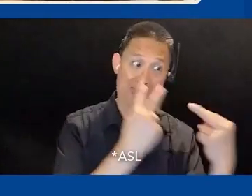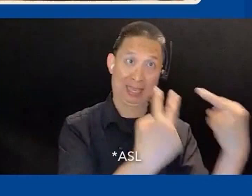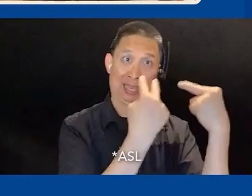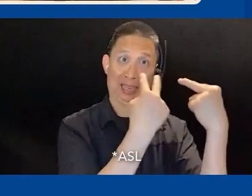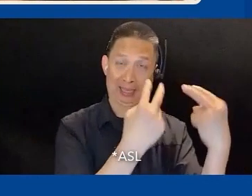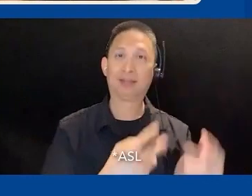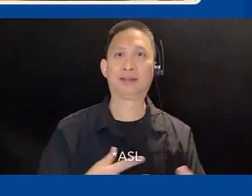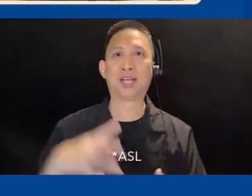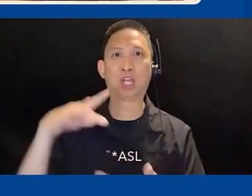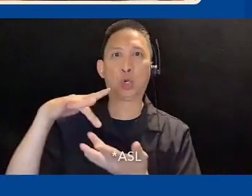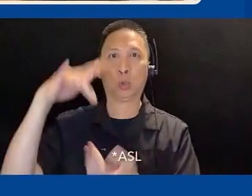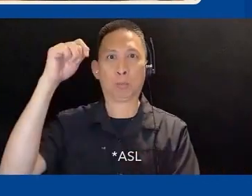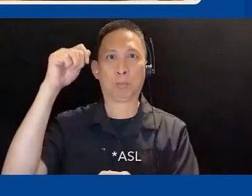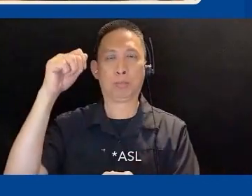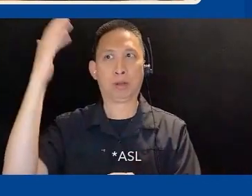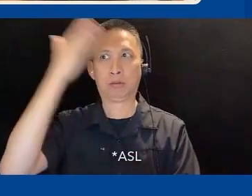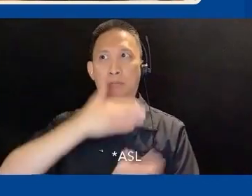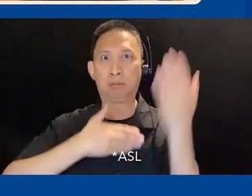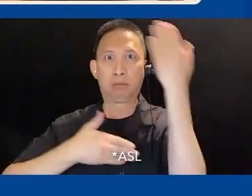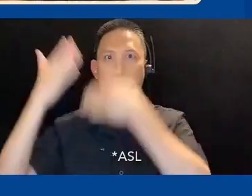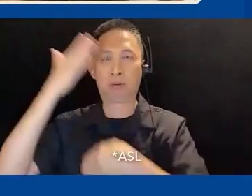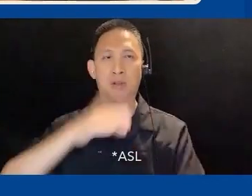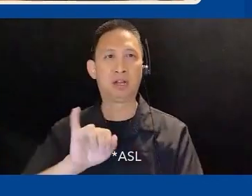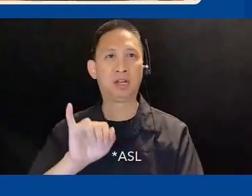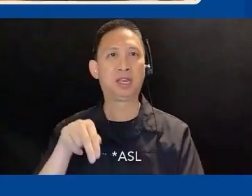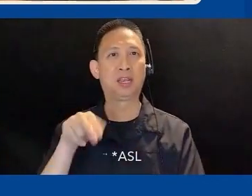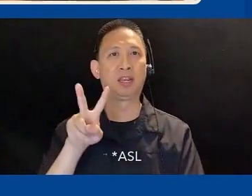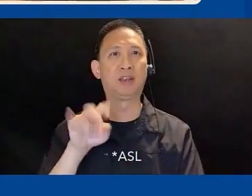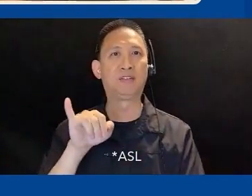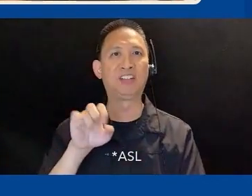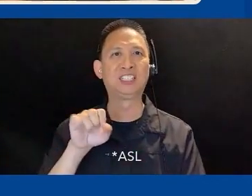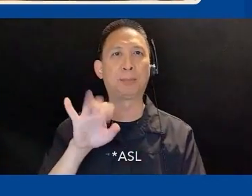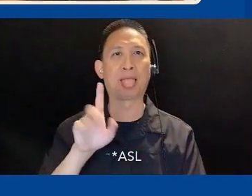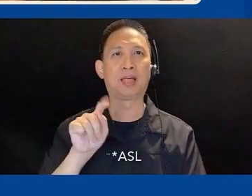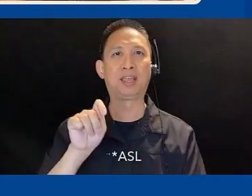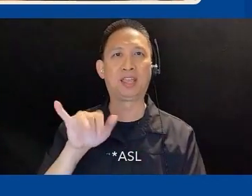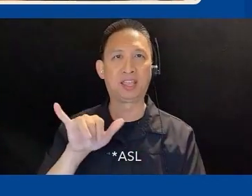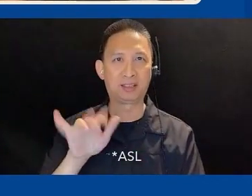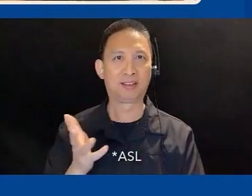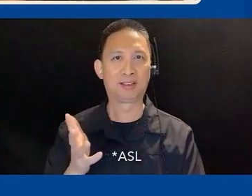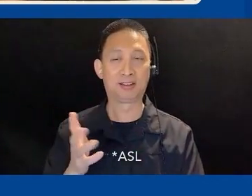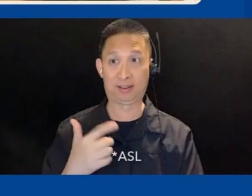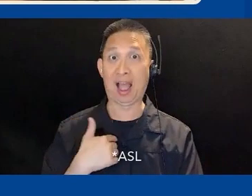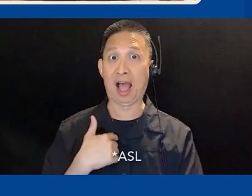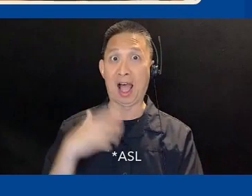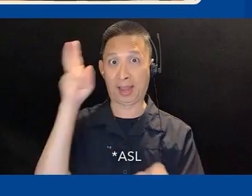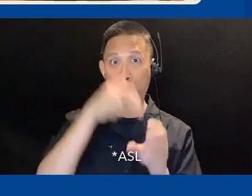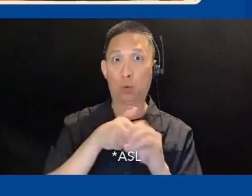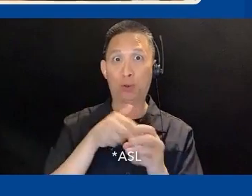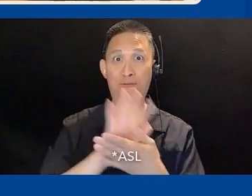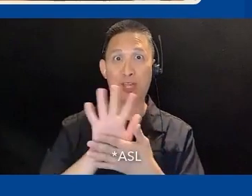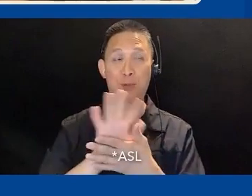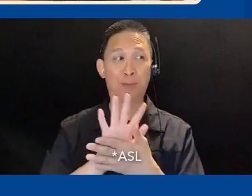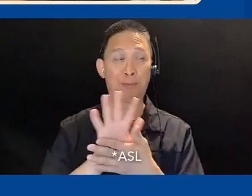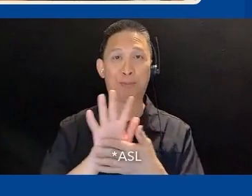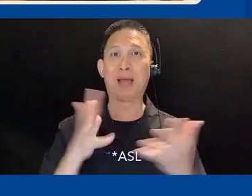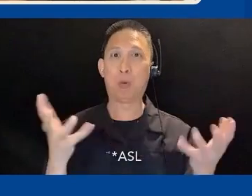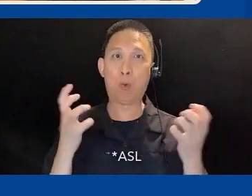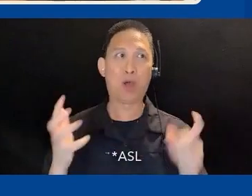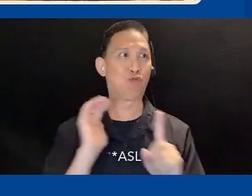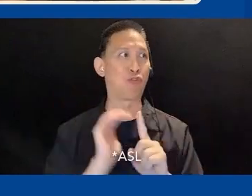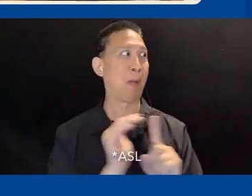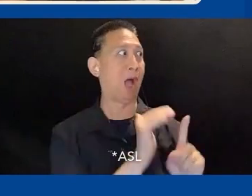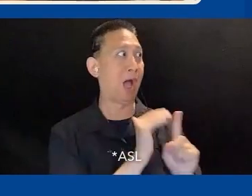we're going to forget who we are. And so, like, I feel like I came into film just to remind us of the greatness that we come from.